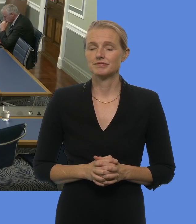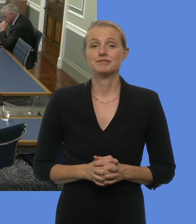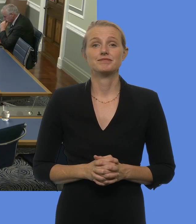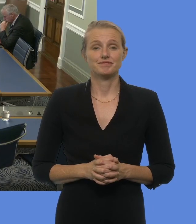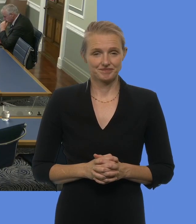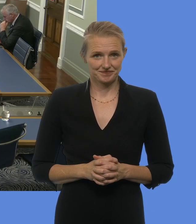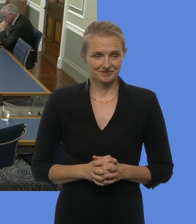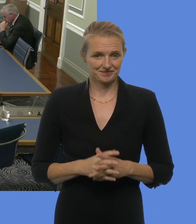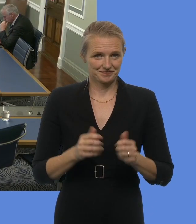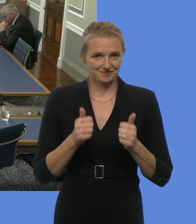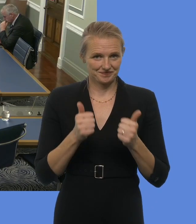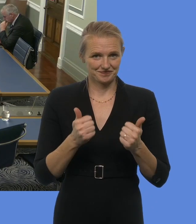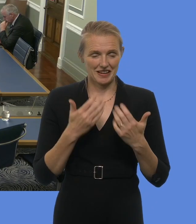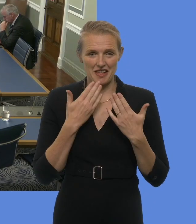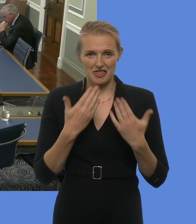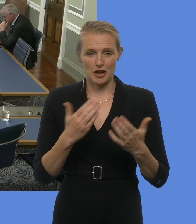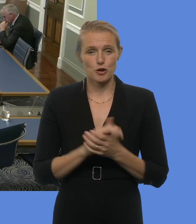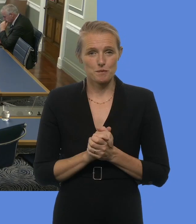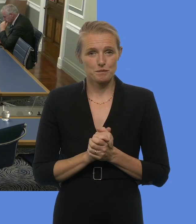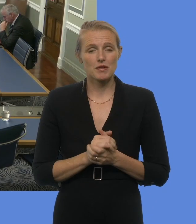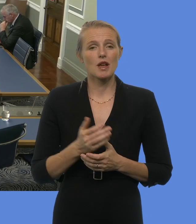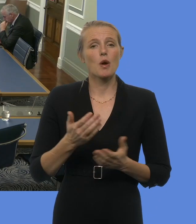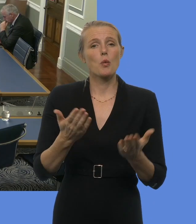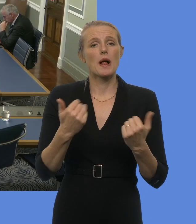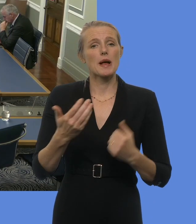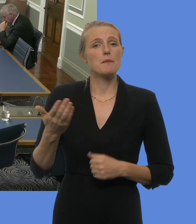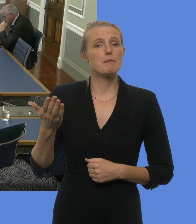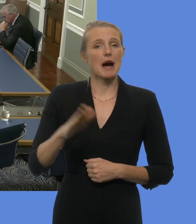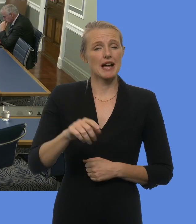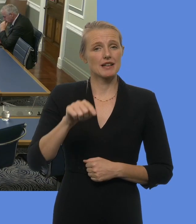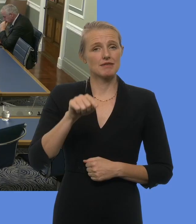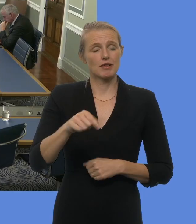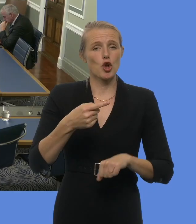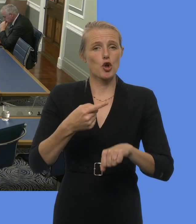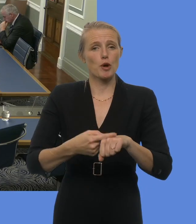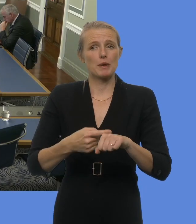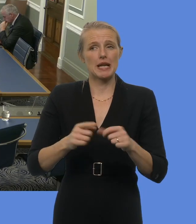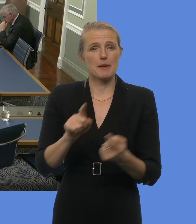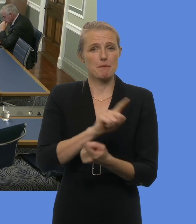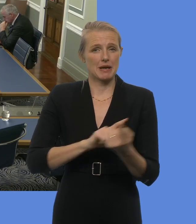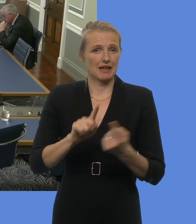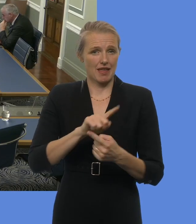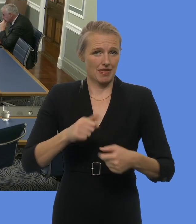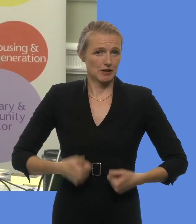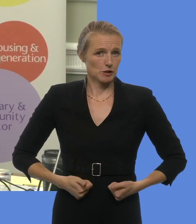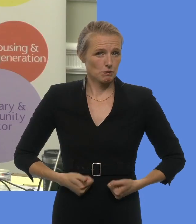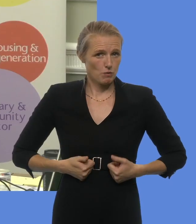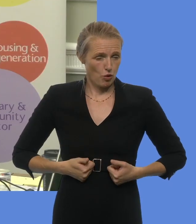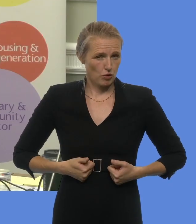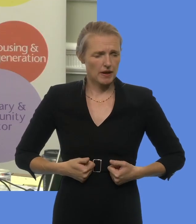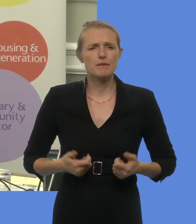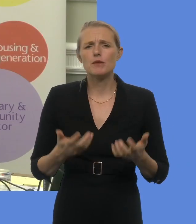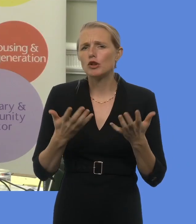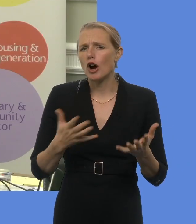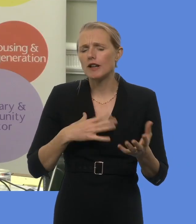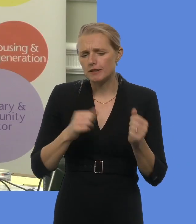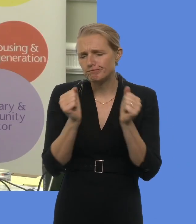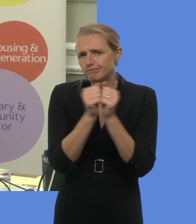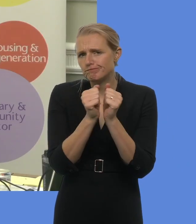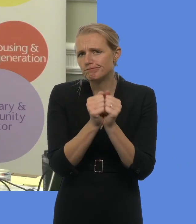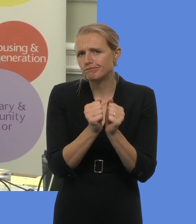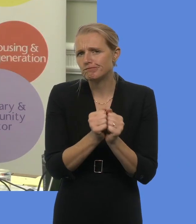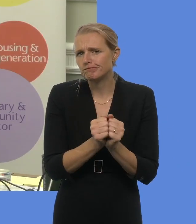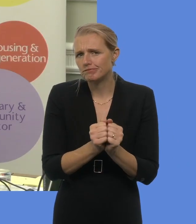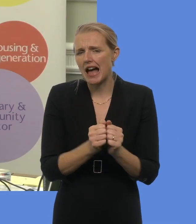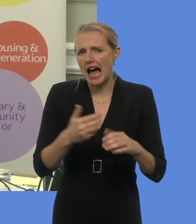Great, thank you. Okay, so you're all very welcome back to our committee meeting this morning. We just now need to agree some of the